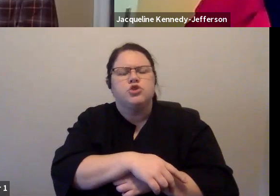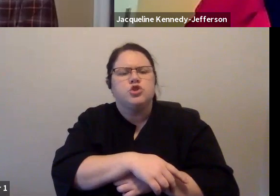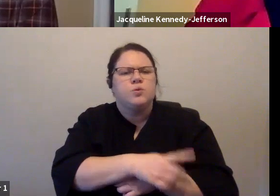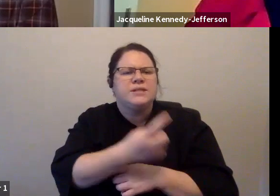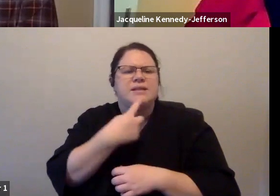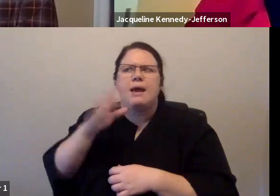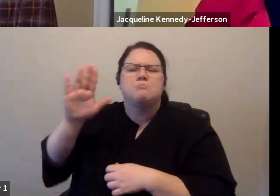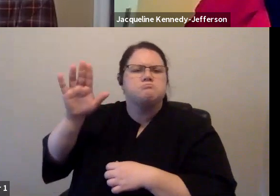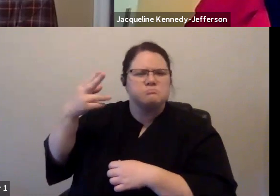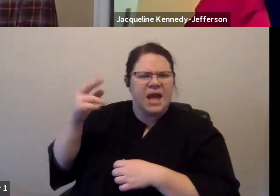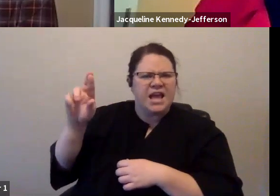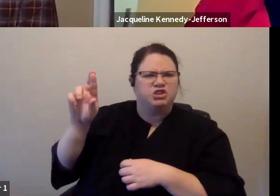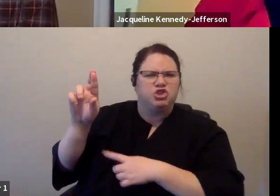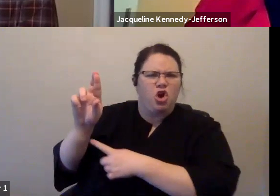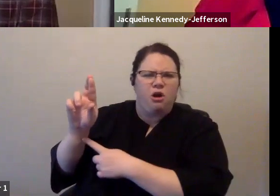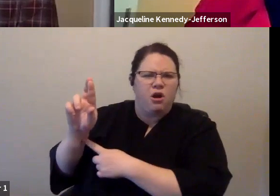an HR of one